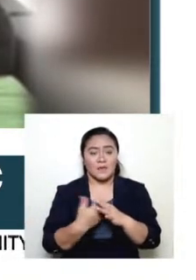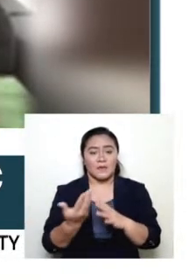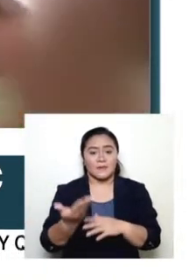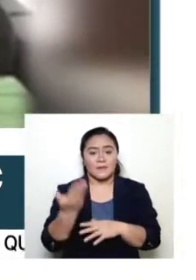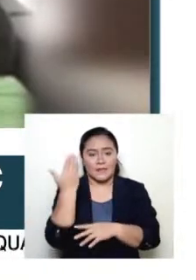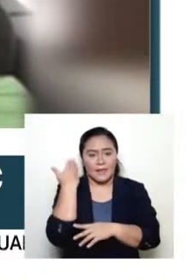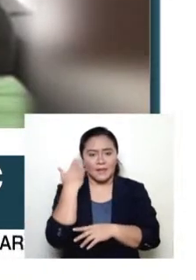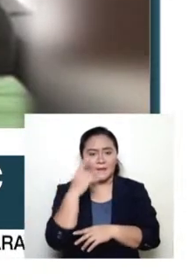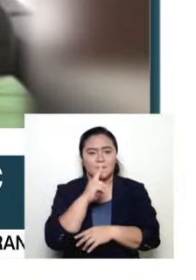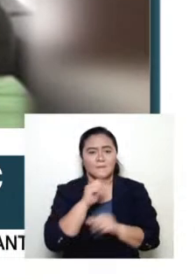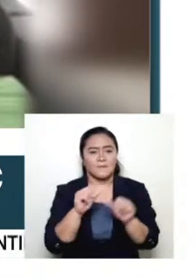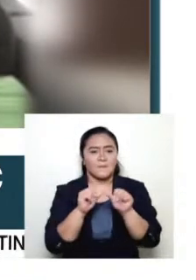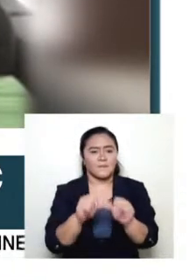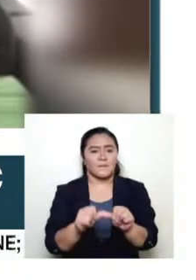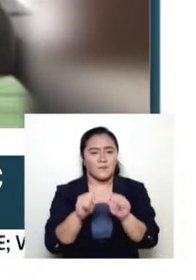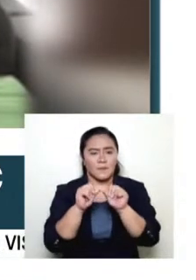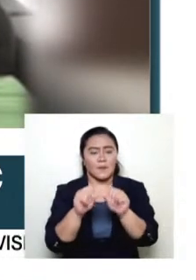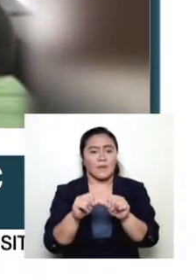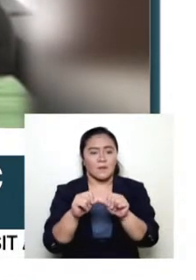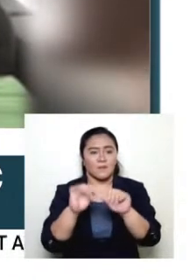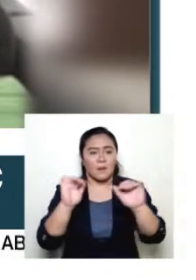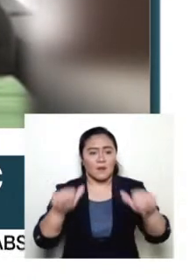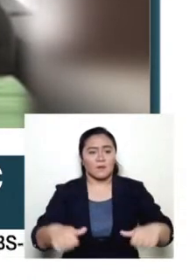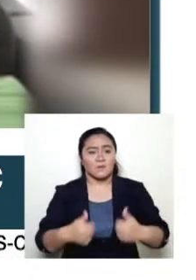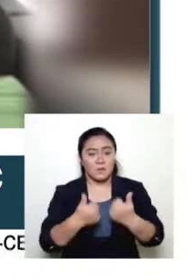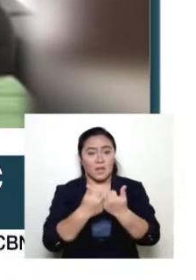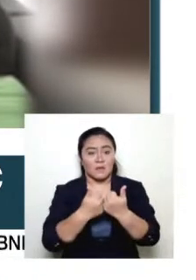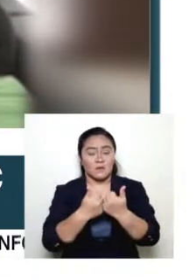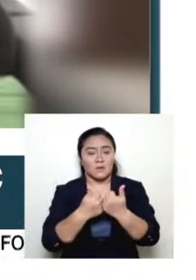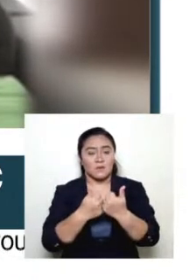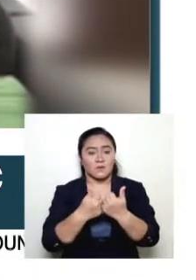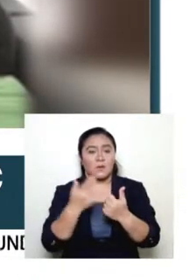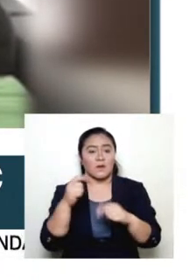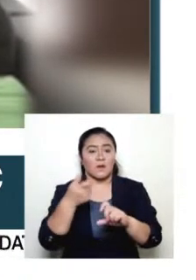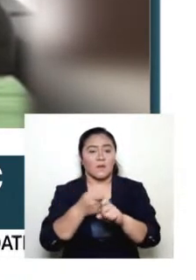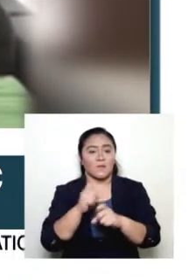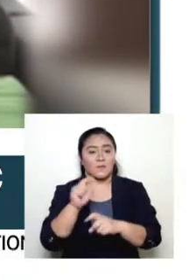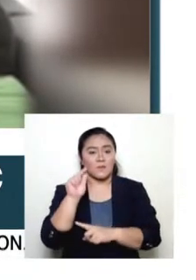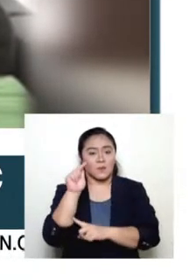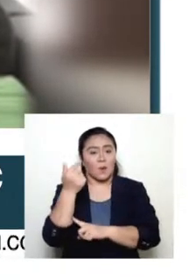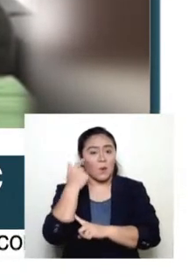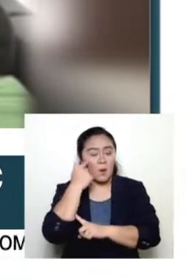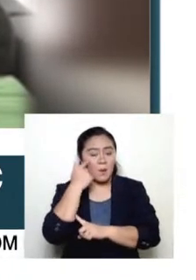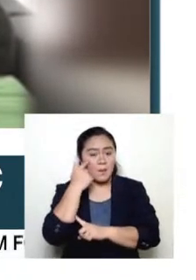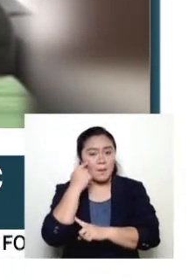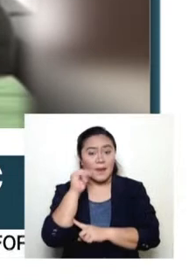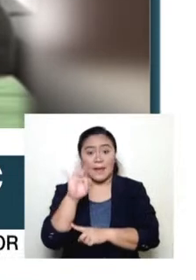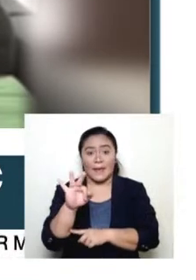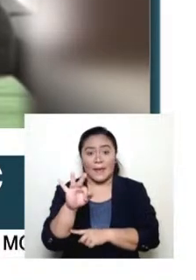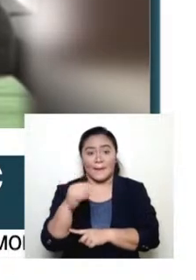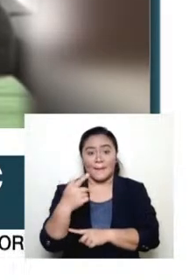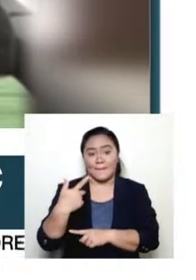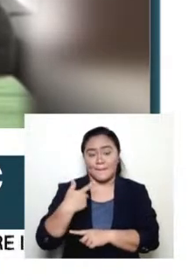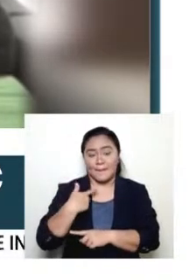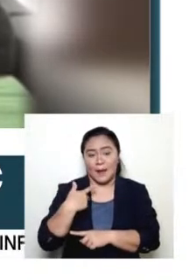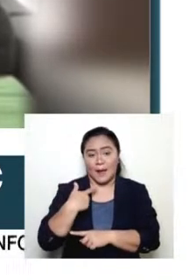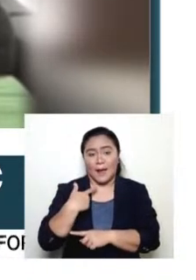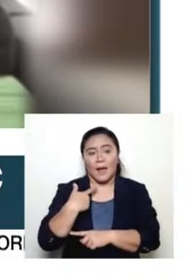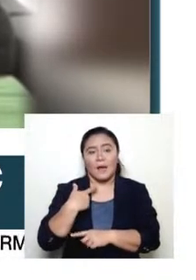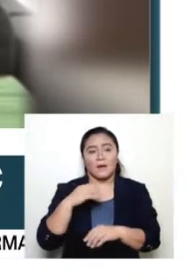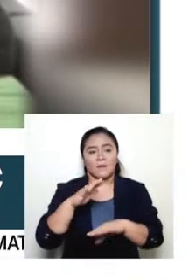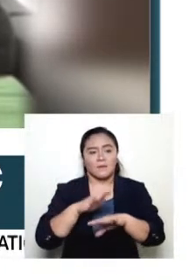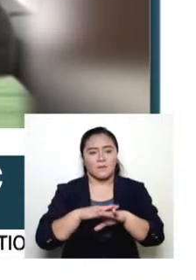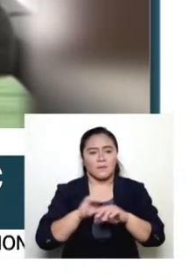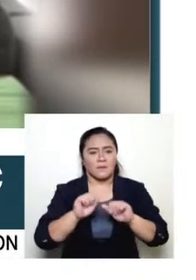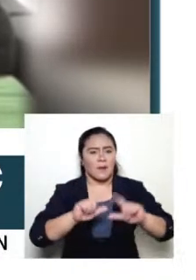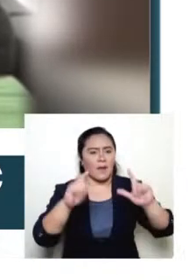na, we've always challenged the government here. If you think we are committing a criminal act, file cases against us. Hindi